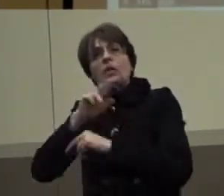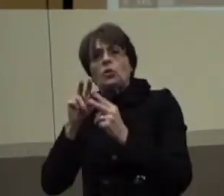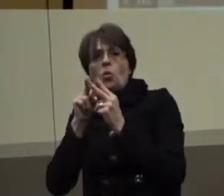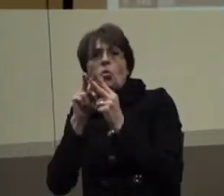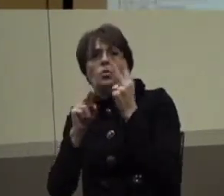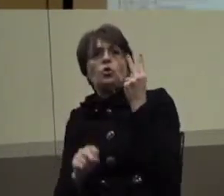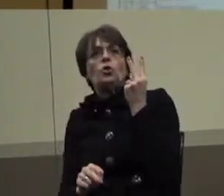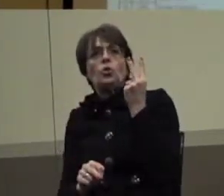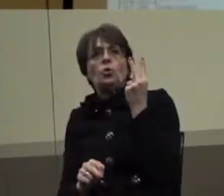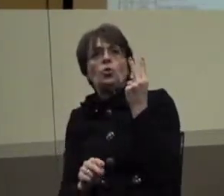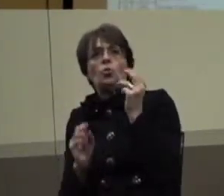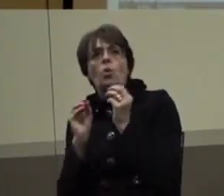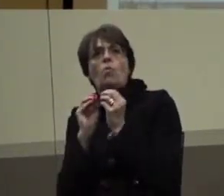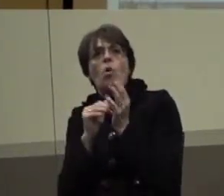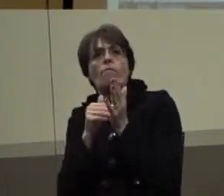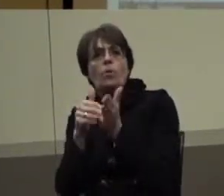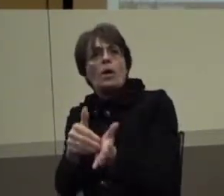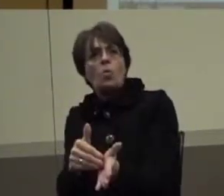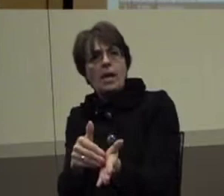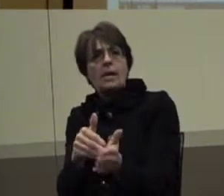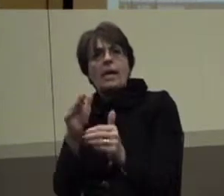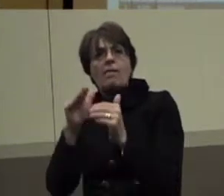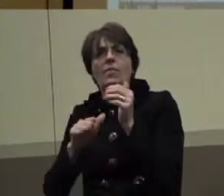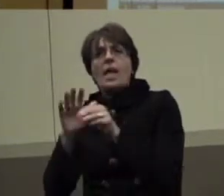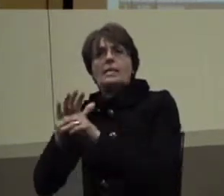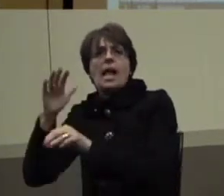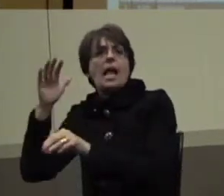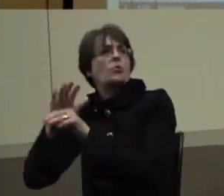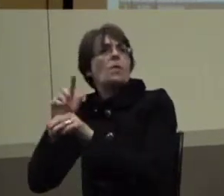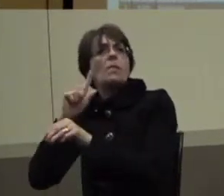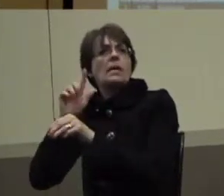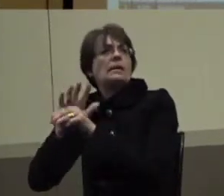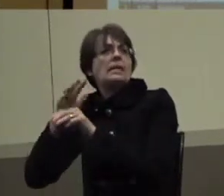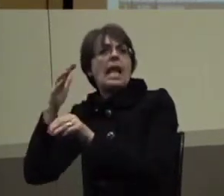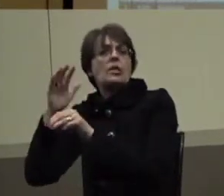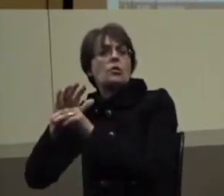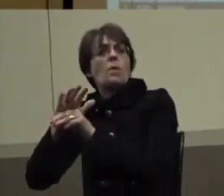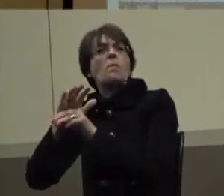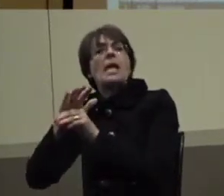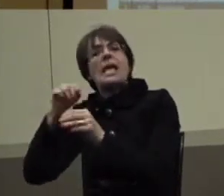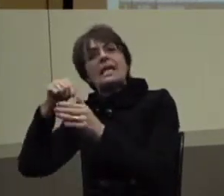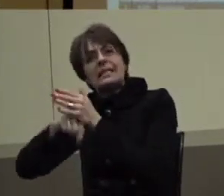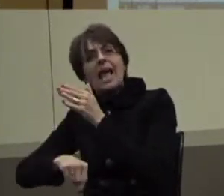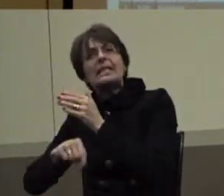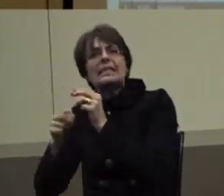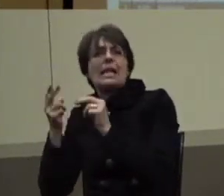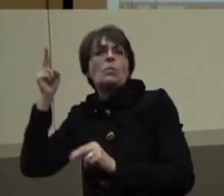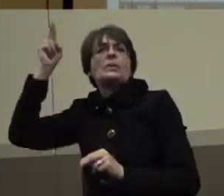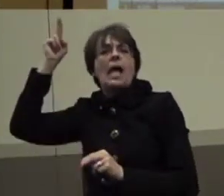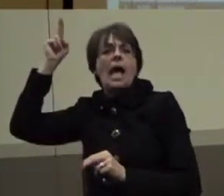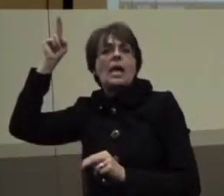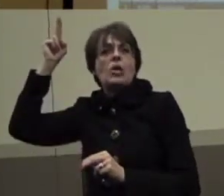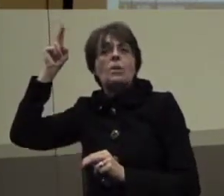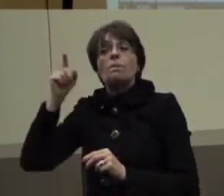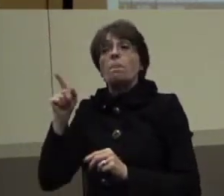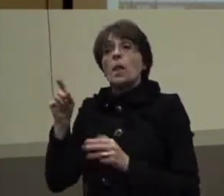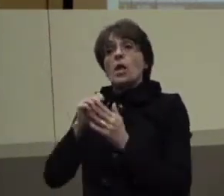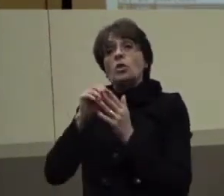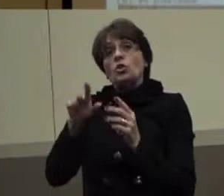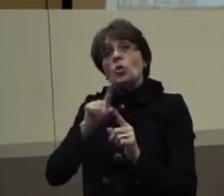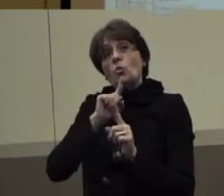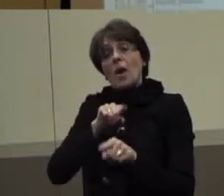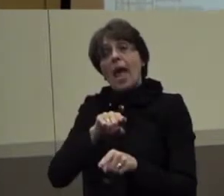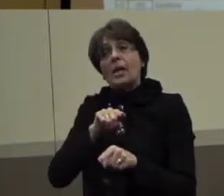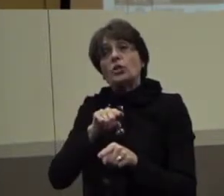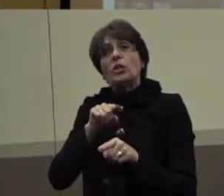more frequent than the tantrum. The tantrum intensity was just higher. This is the student reaction